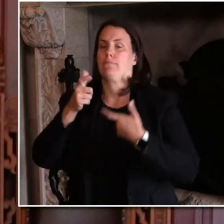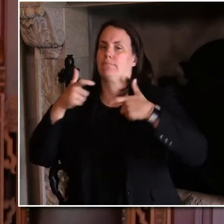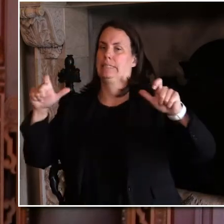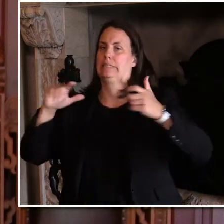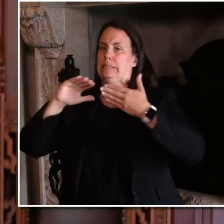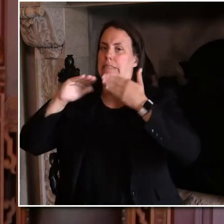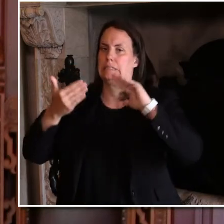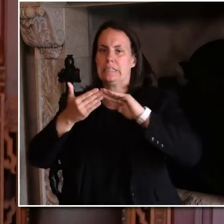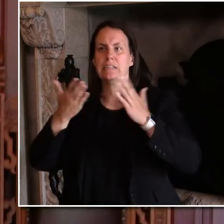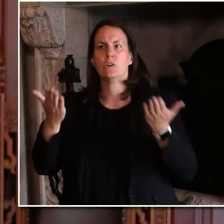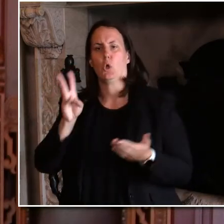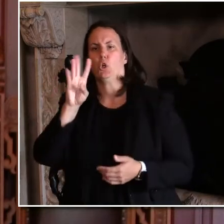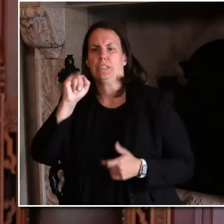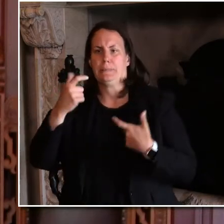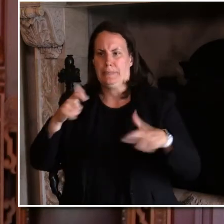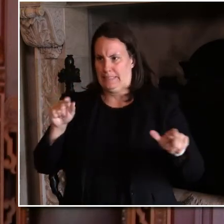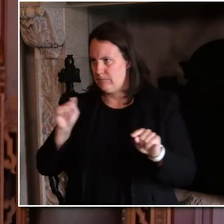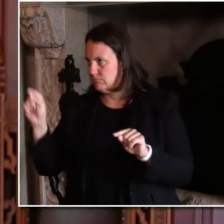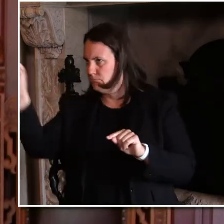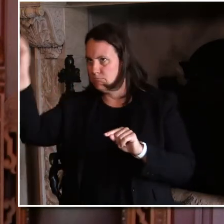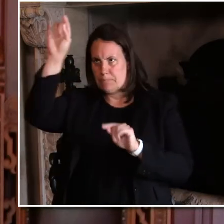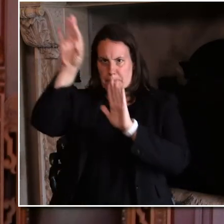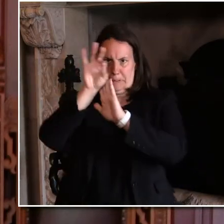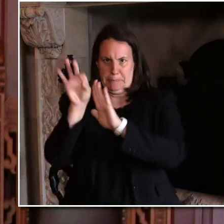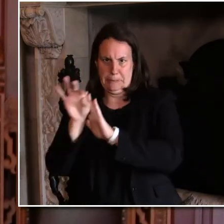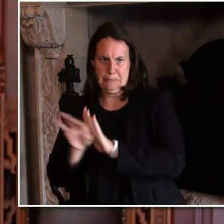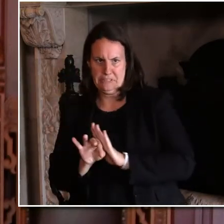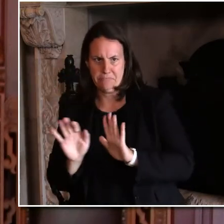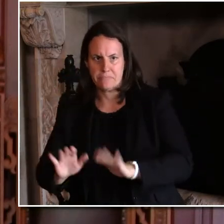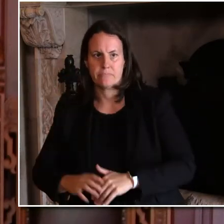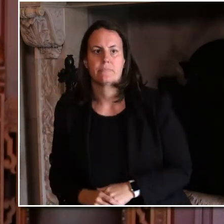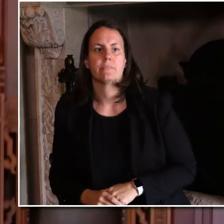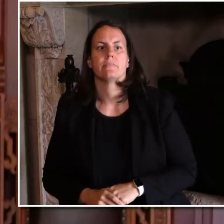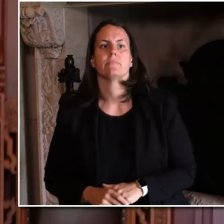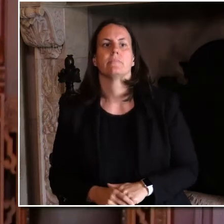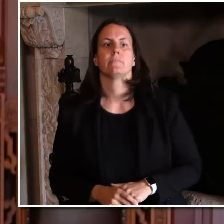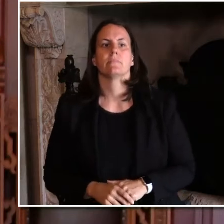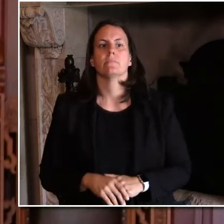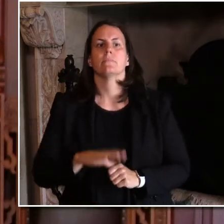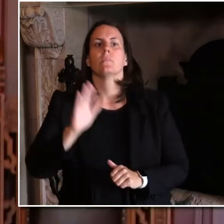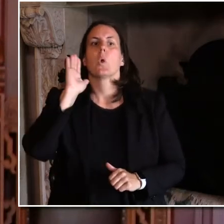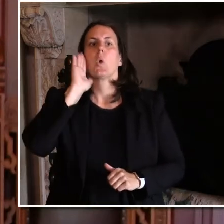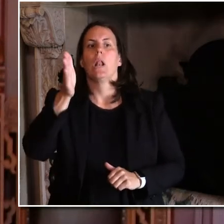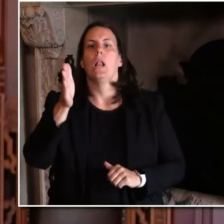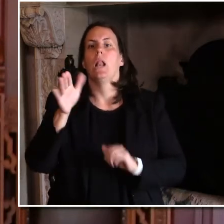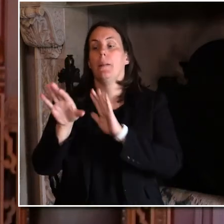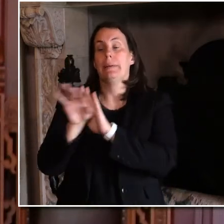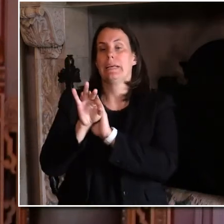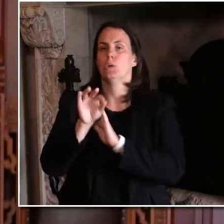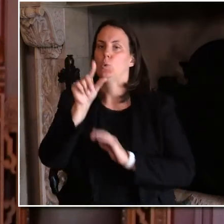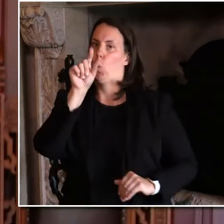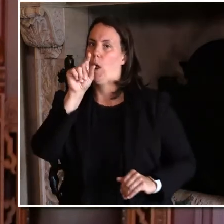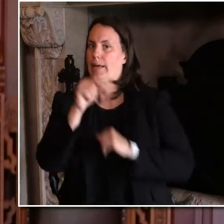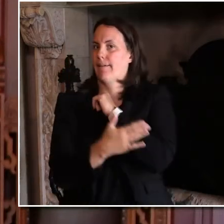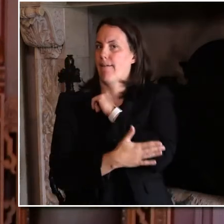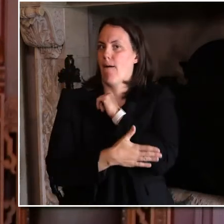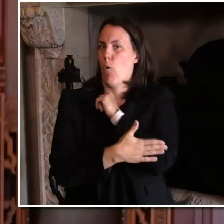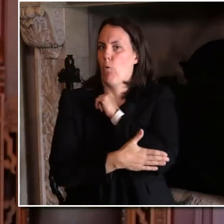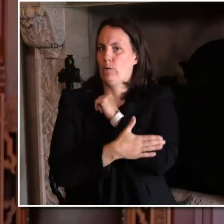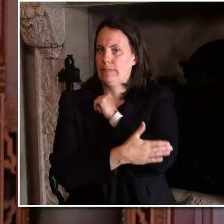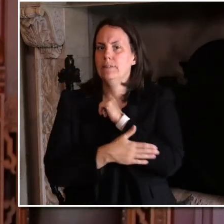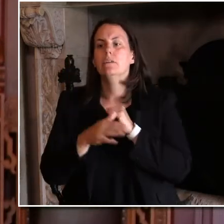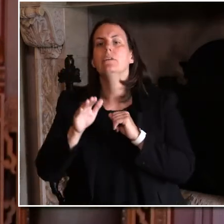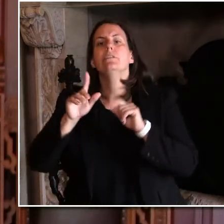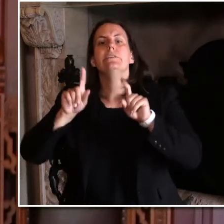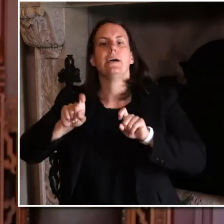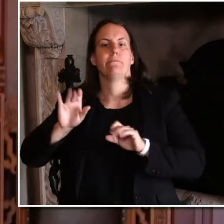20 counties, we can probably assess somewhere around 3/4 of the population of the state. And by testing that wastewater on a very routine